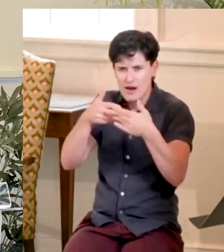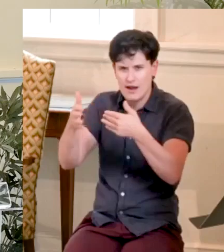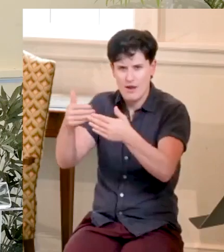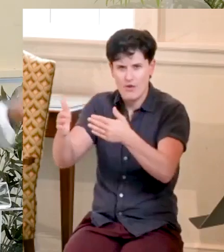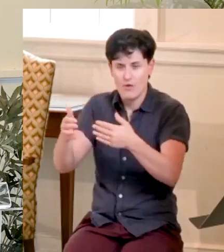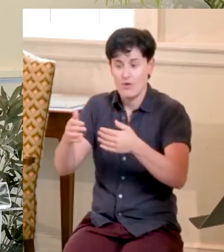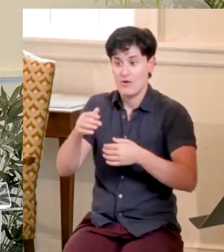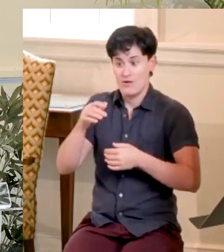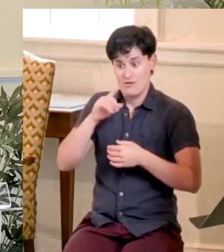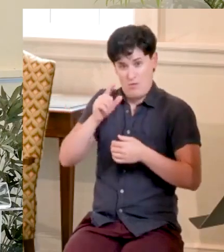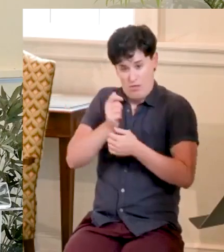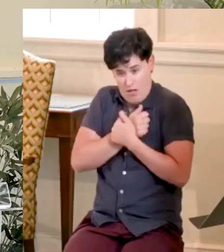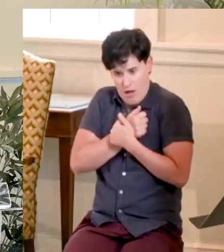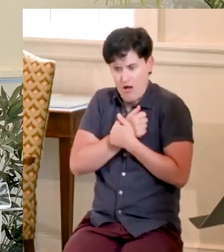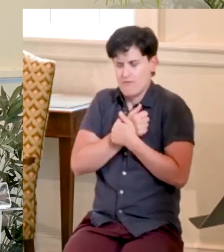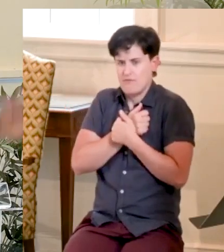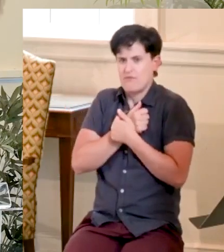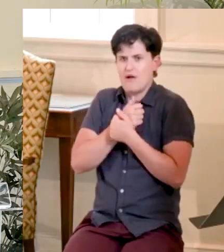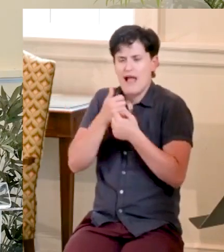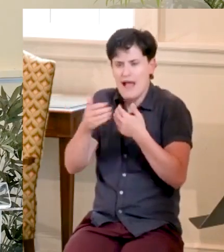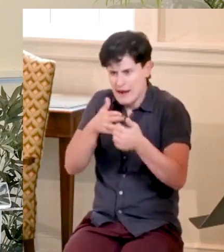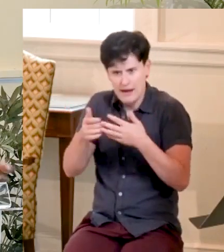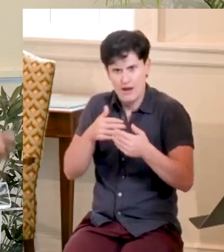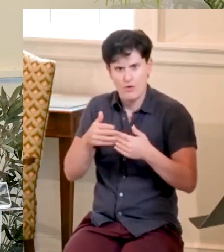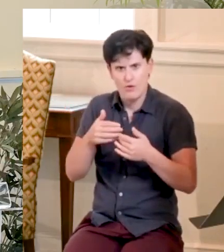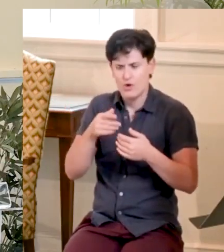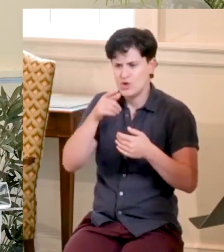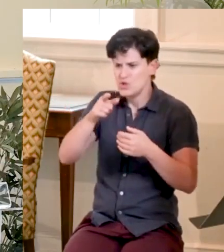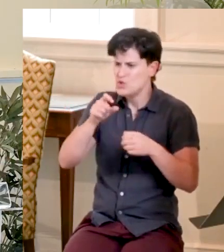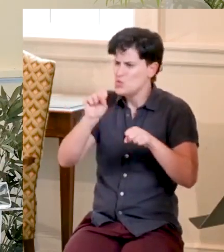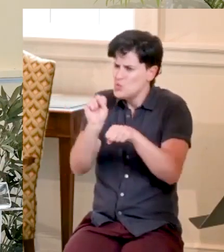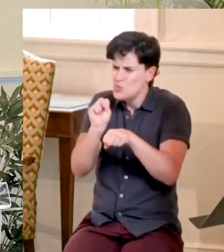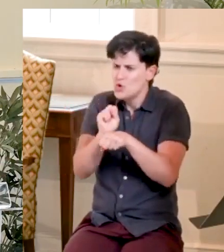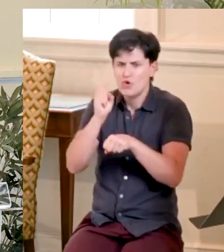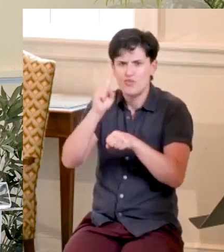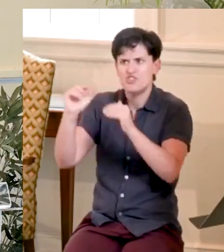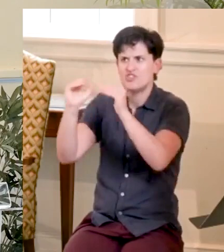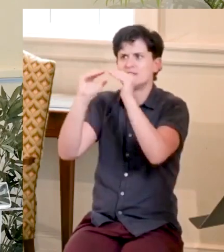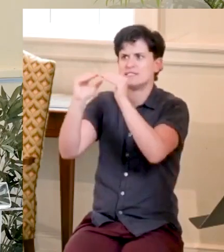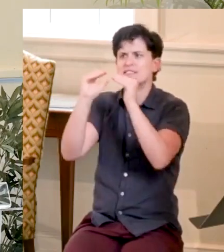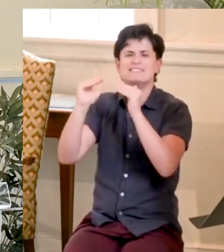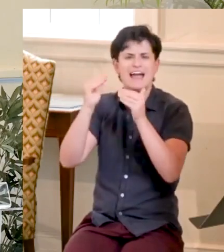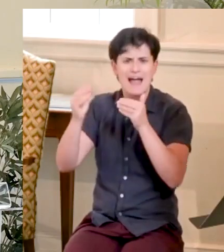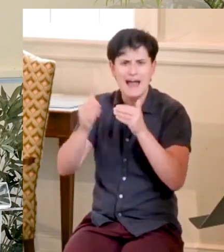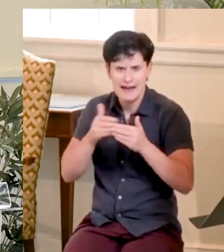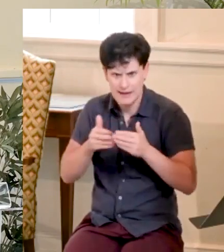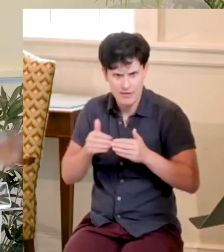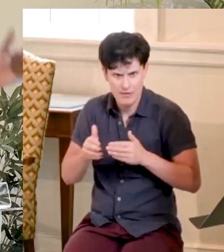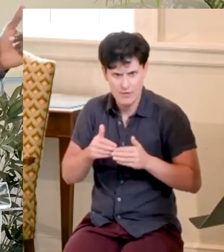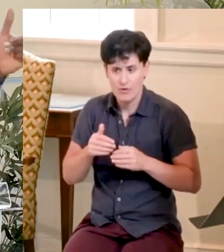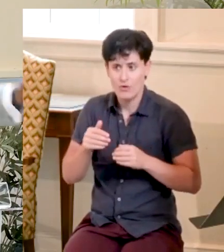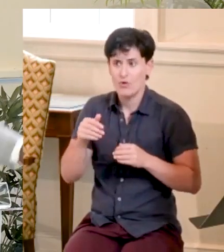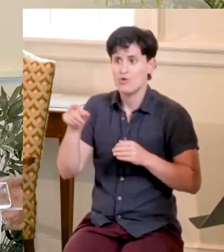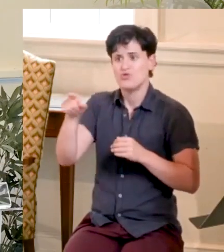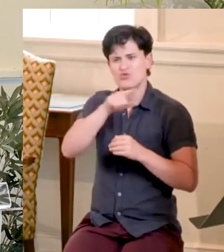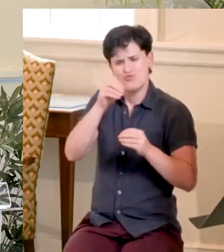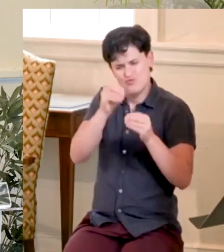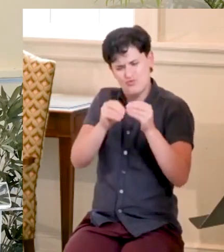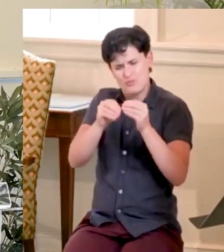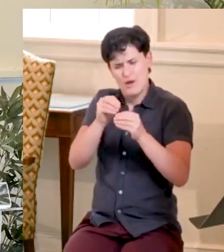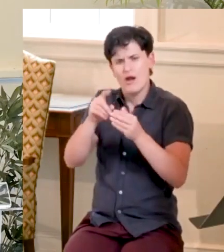love anyhow, to work for justice anyhow, to repair what